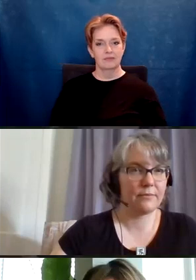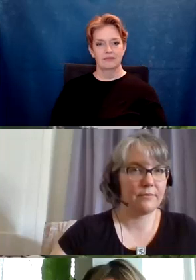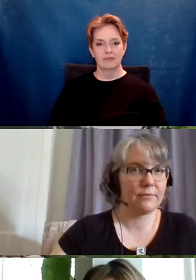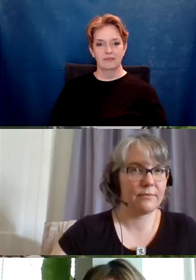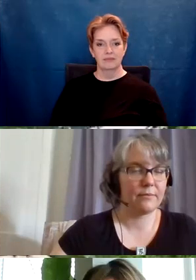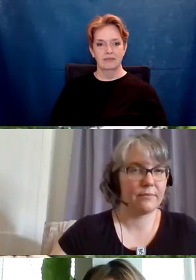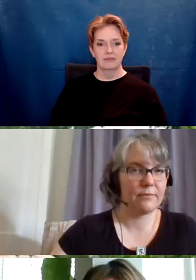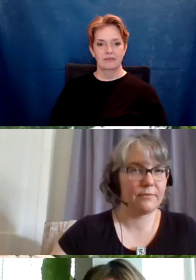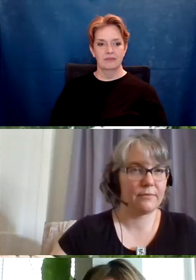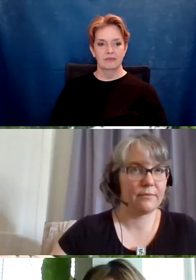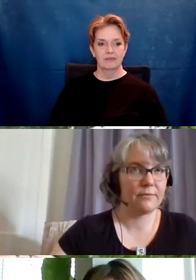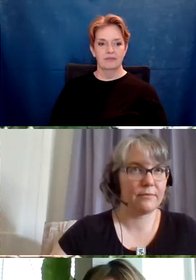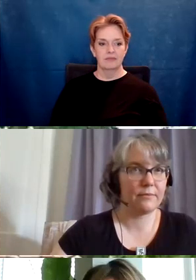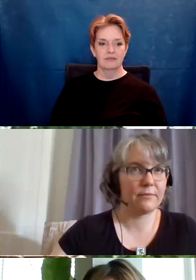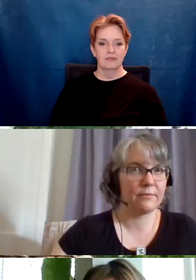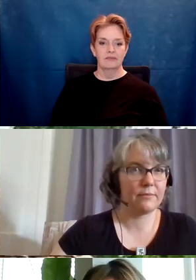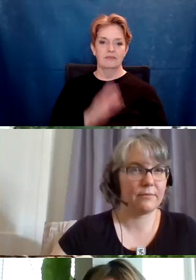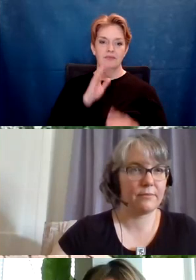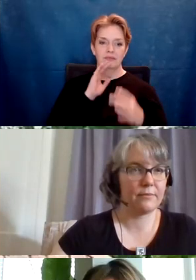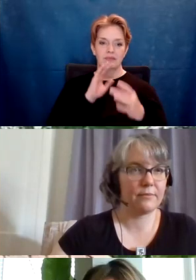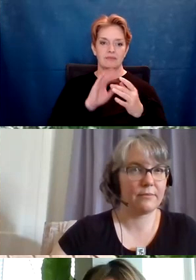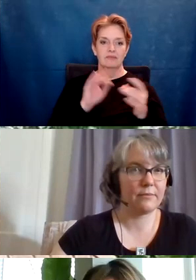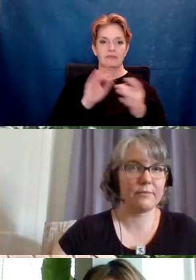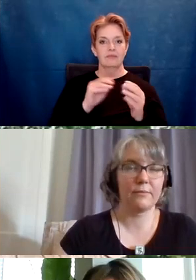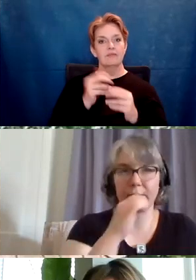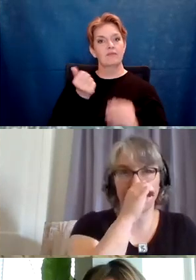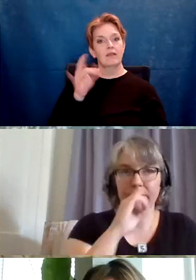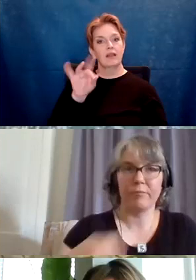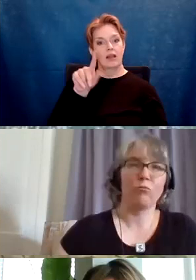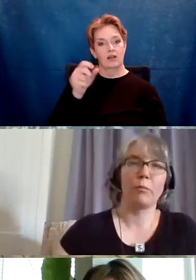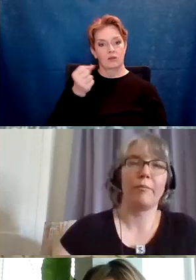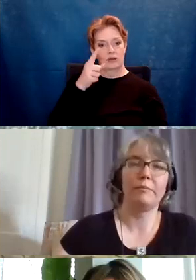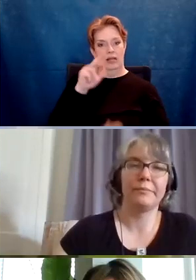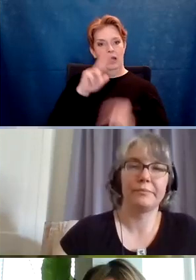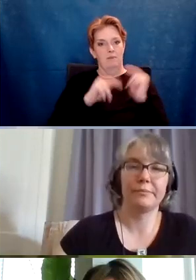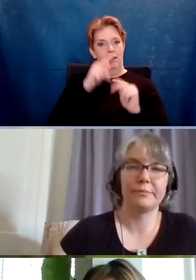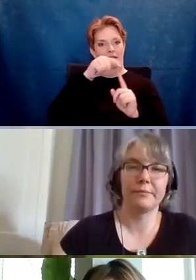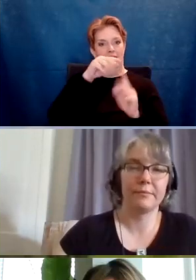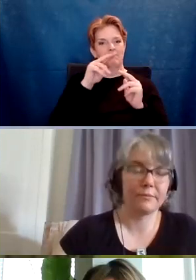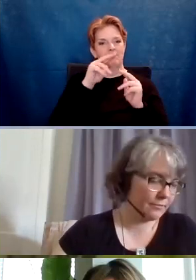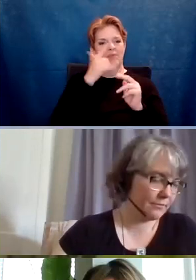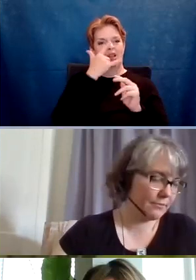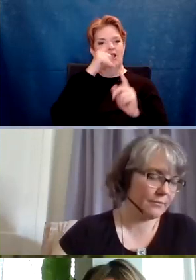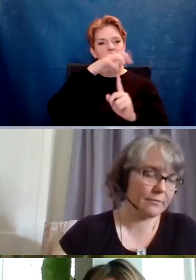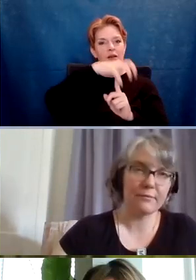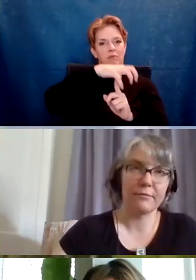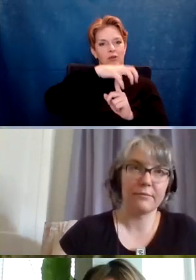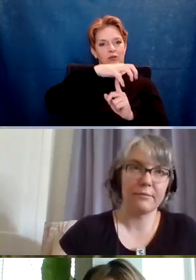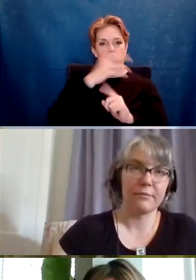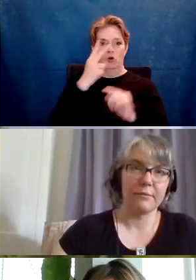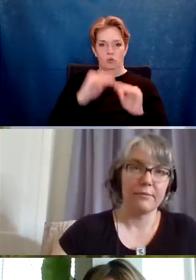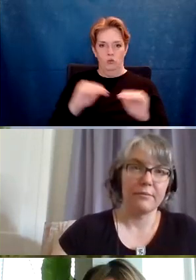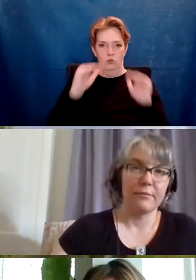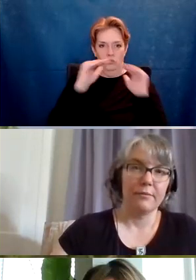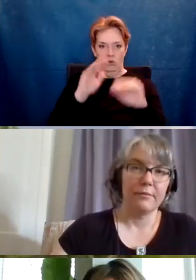In the 1820s, built this mushroom-shaped 2-story structure on Melrose Plantation, located on